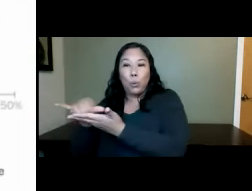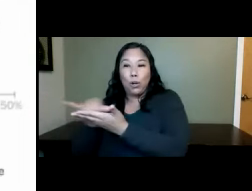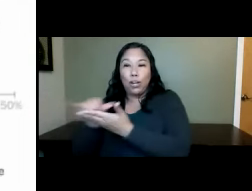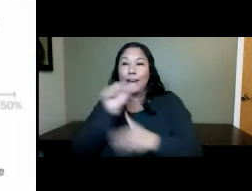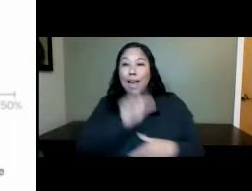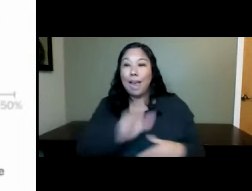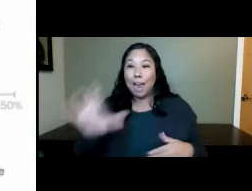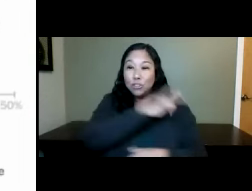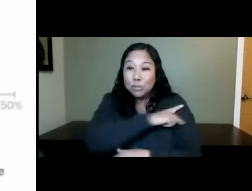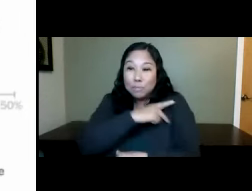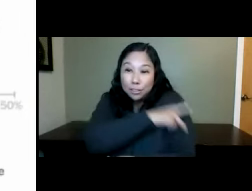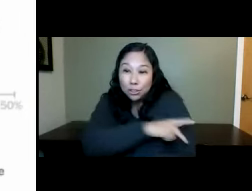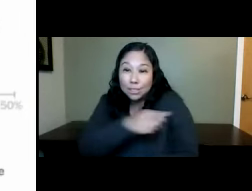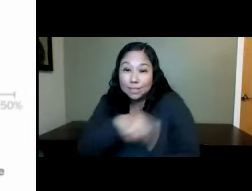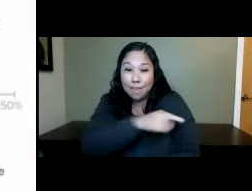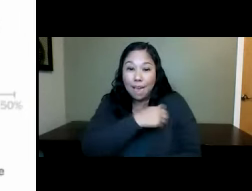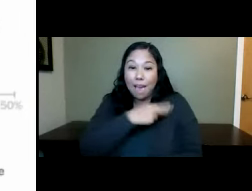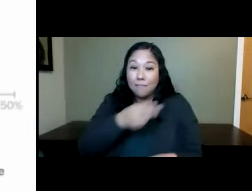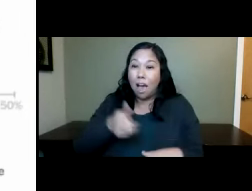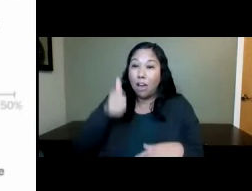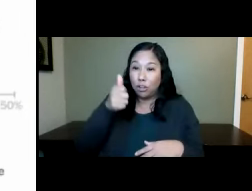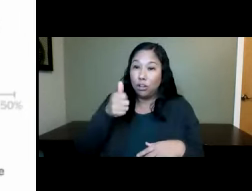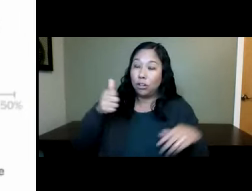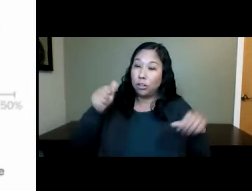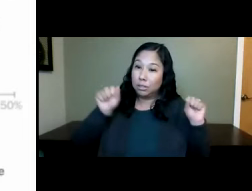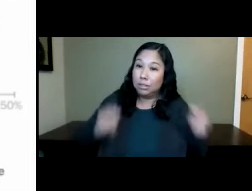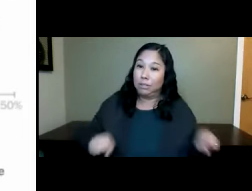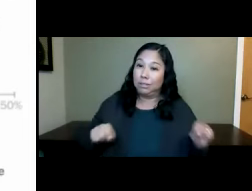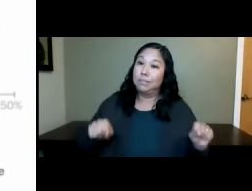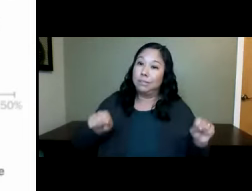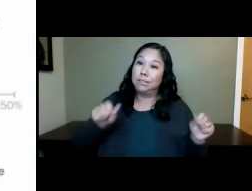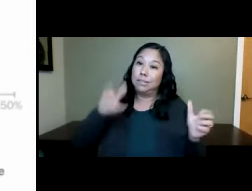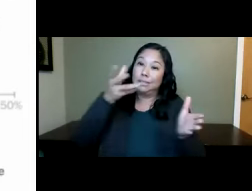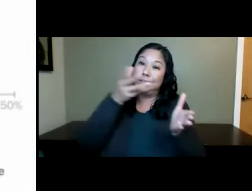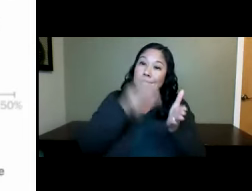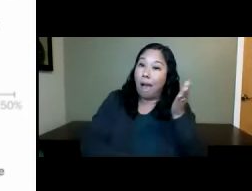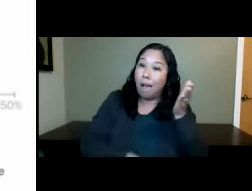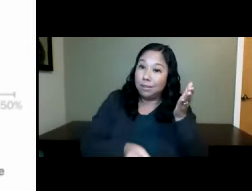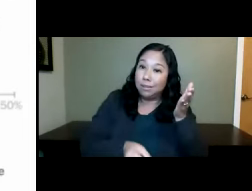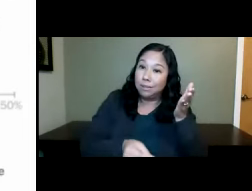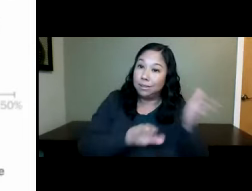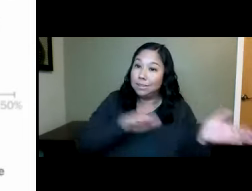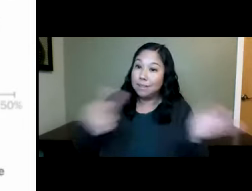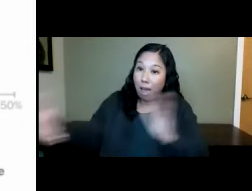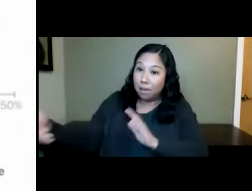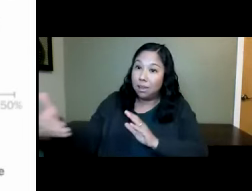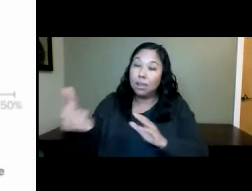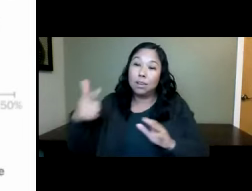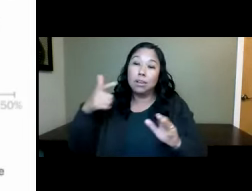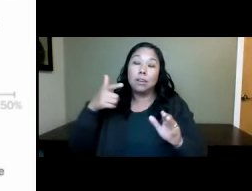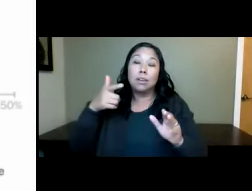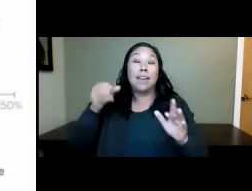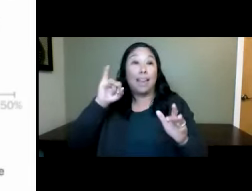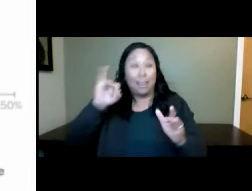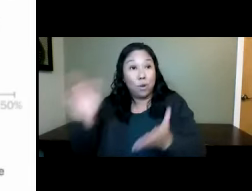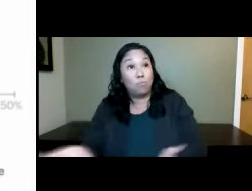a greater likelihood of dying once they've been infected, once they've been hospitalized. And it's not